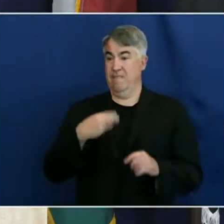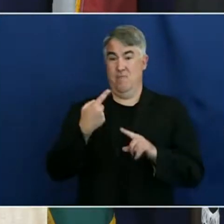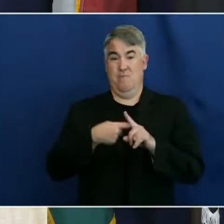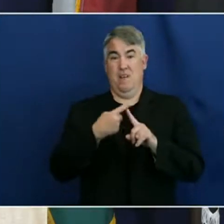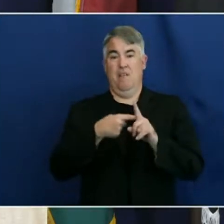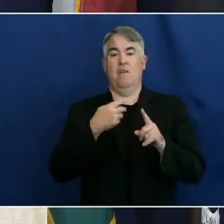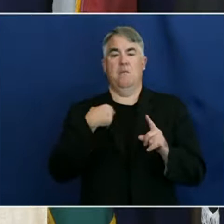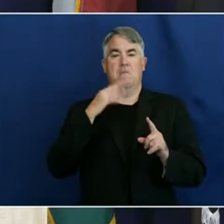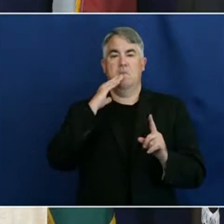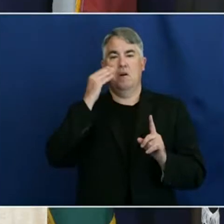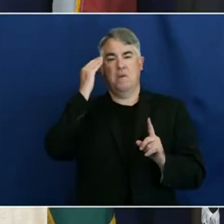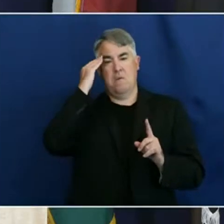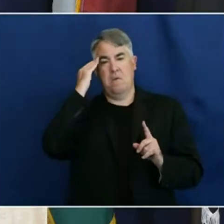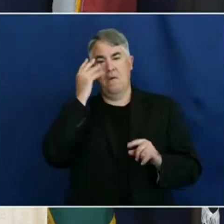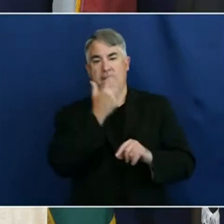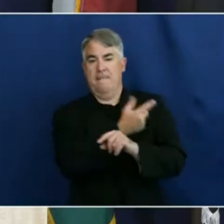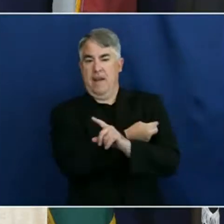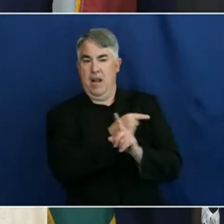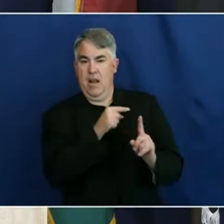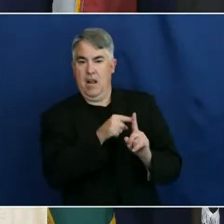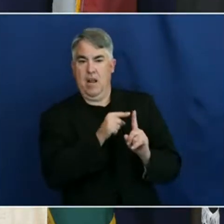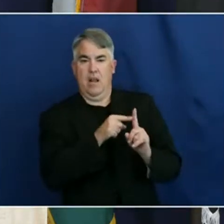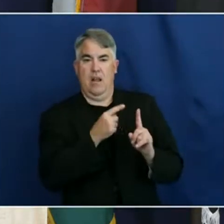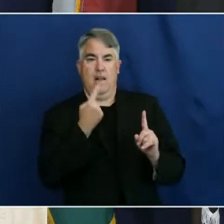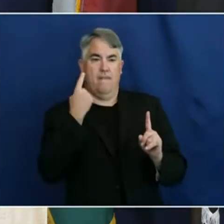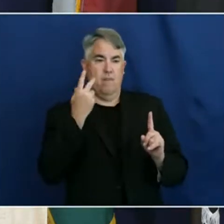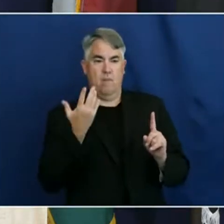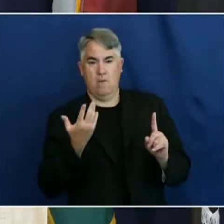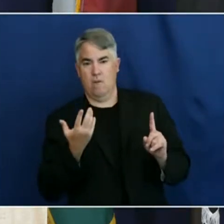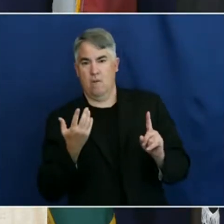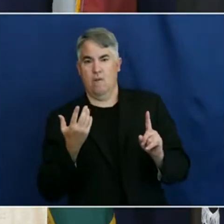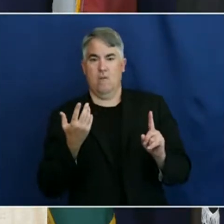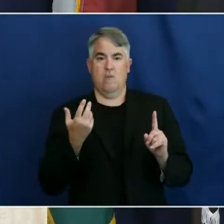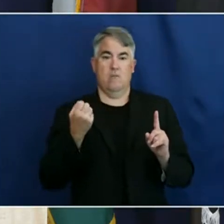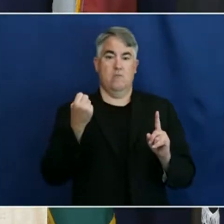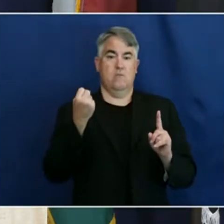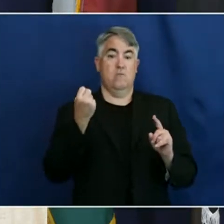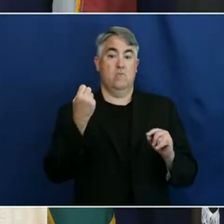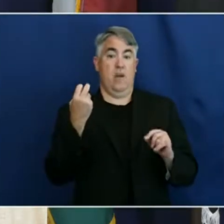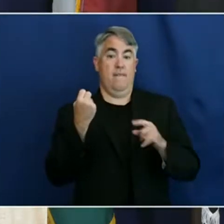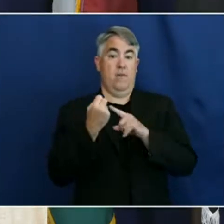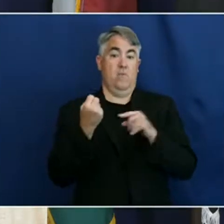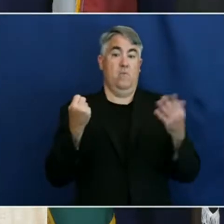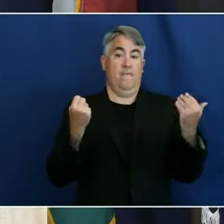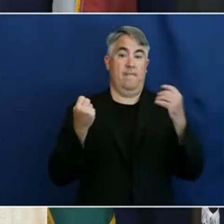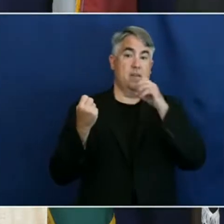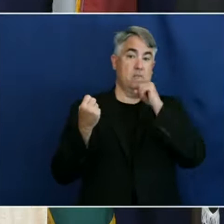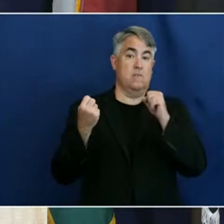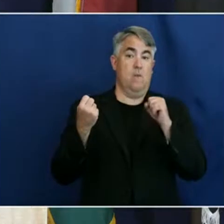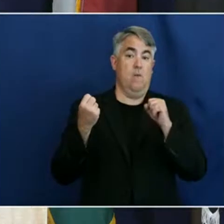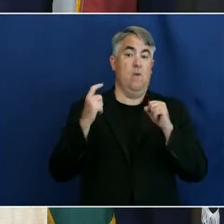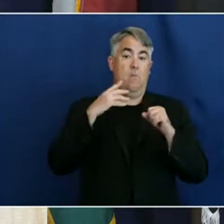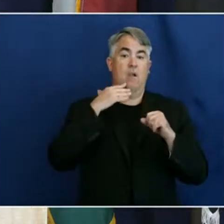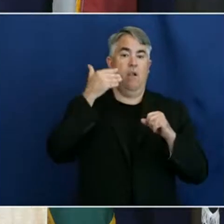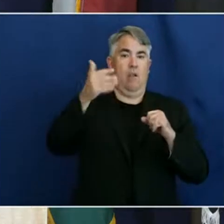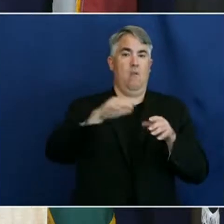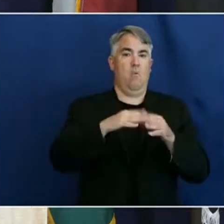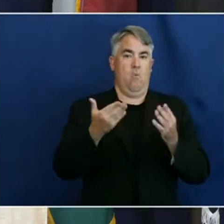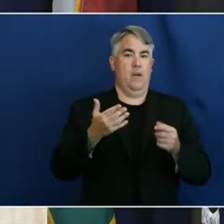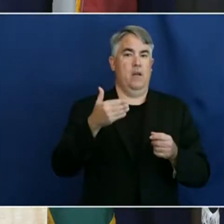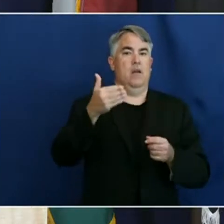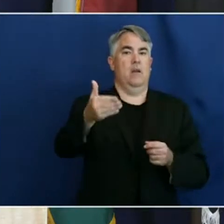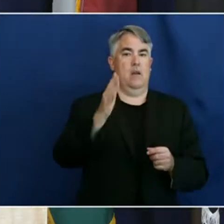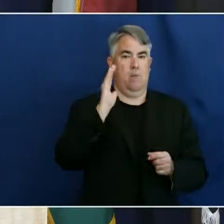that vaccines for 12 to 15-year-old individuals will also be available.